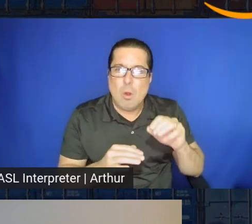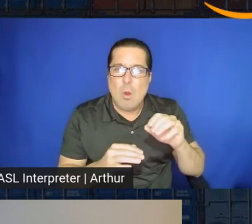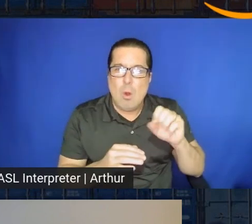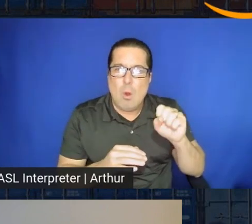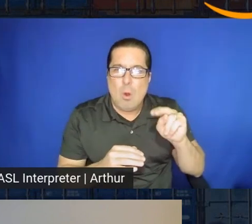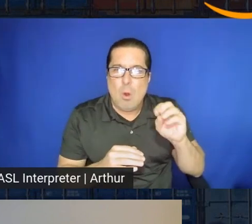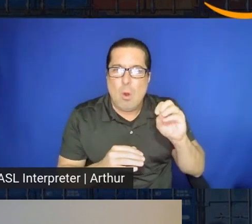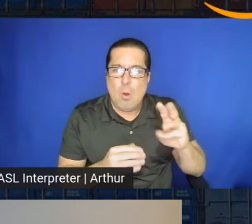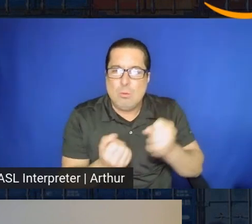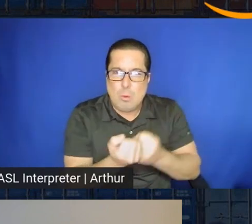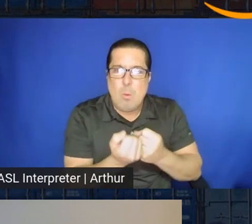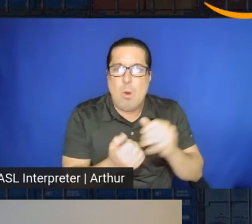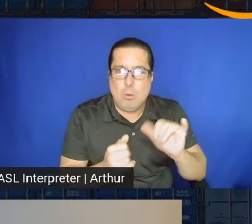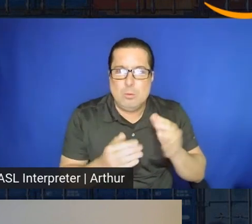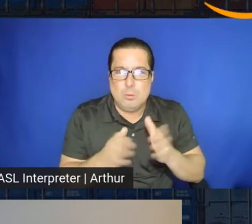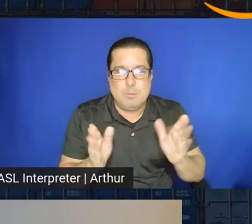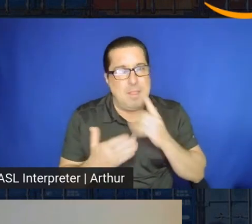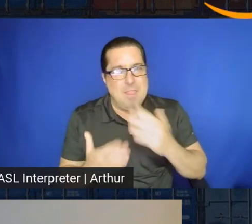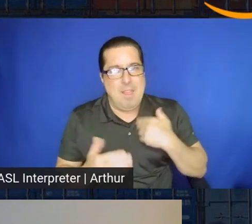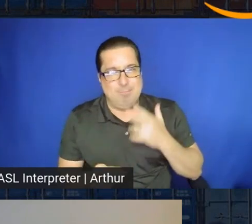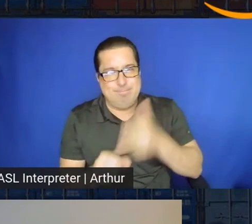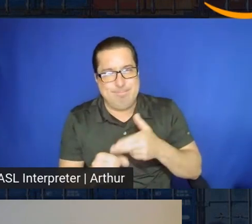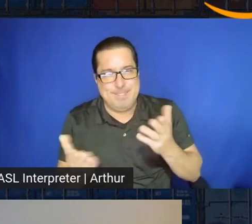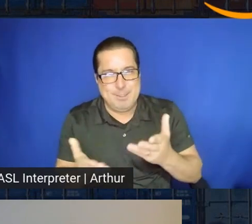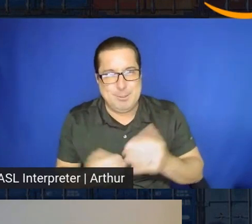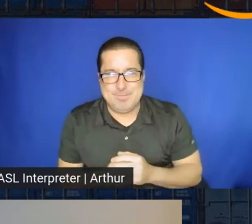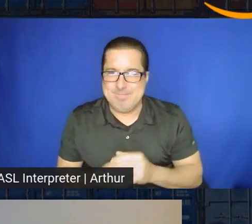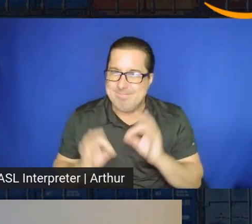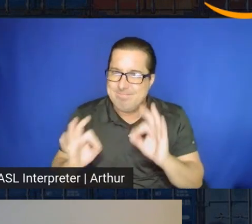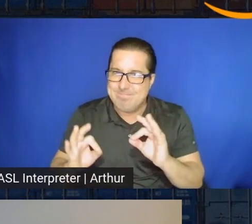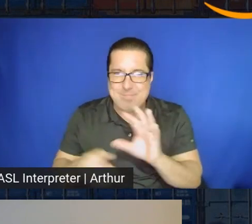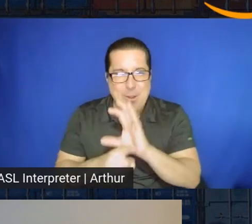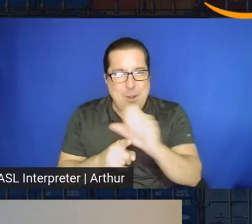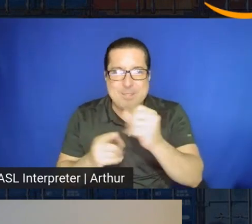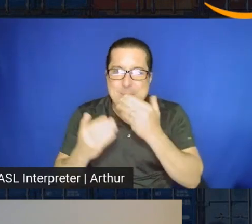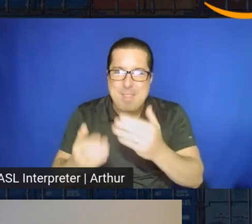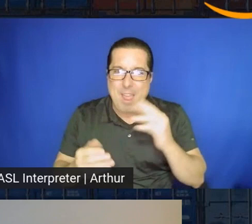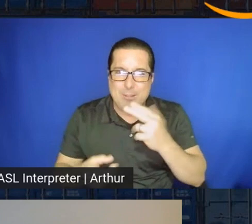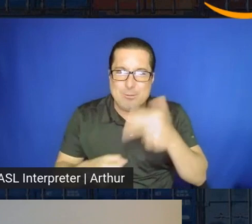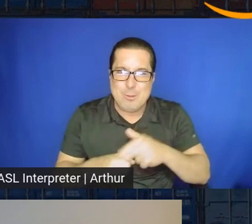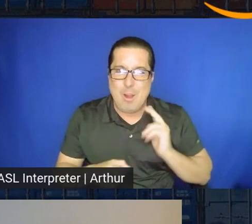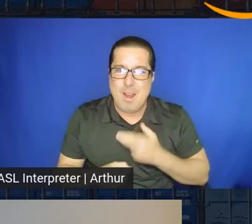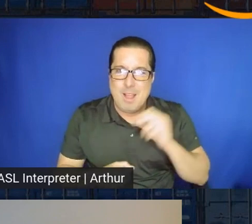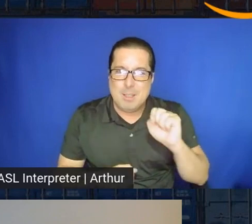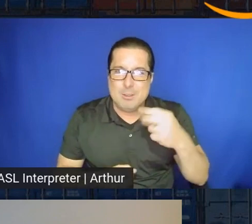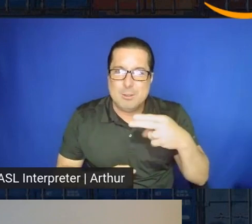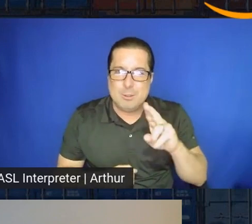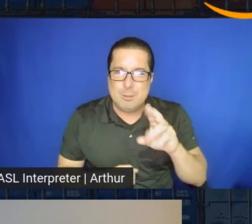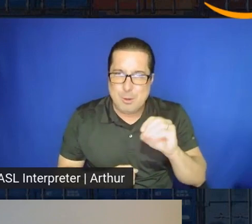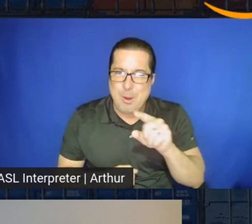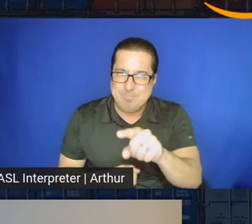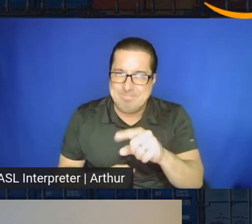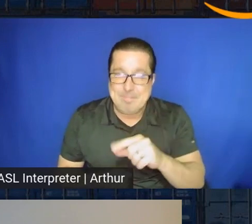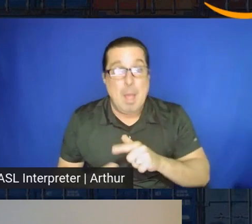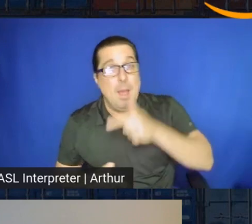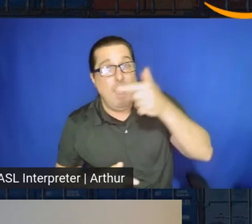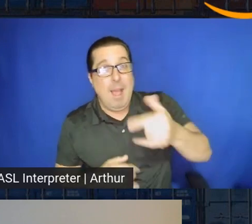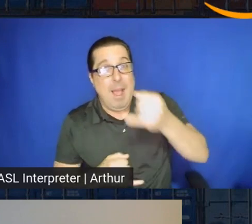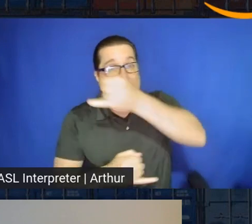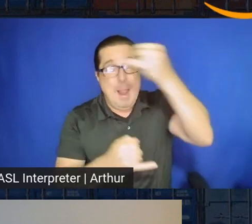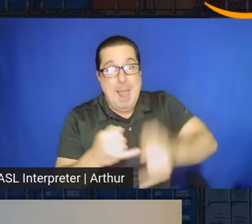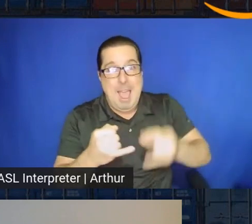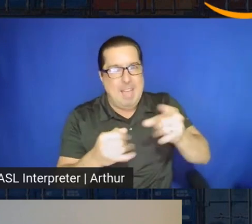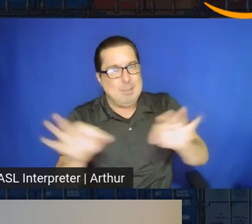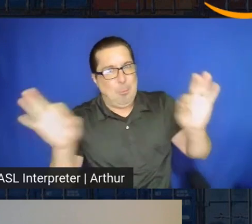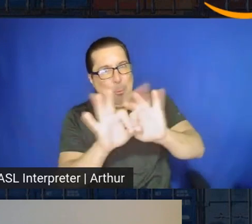having me here today. Awesome. We're so excited to have you here with us, Shuo. Now, last but not least, we have our third panelist